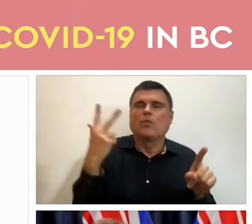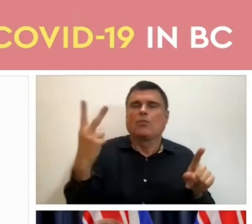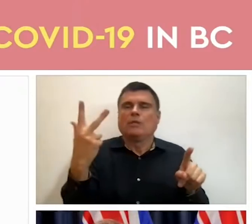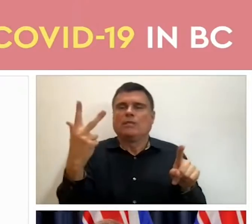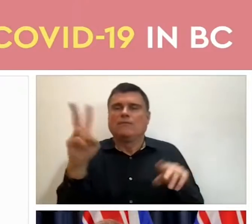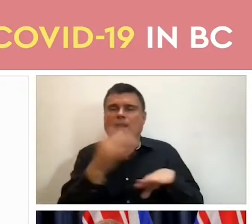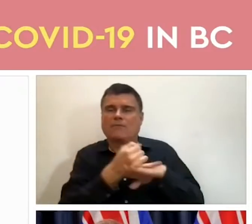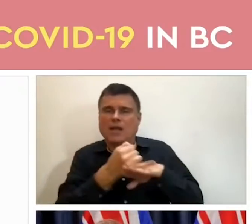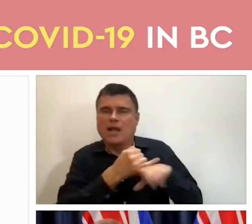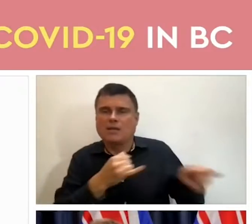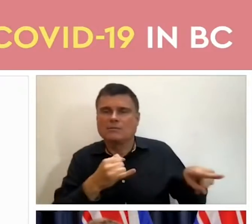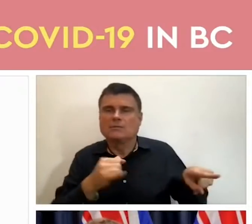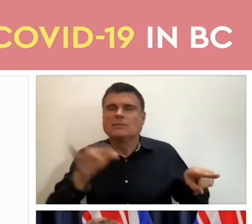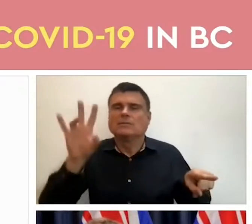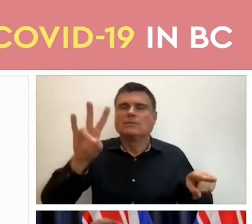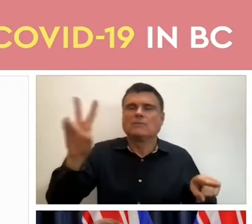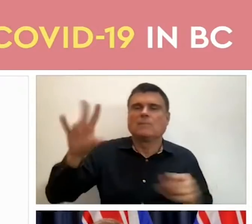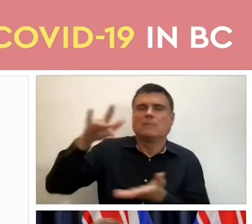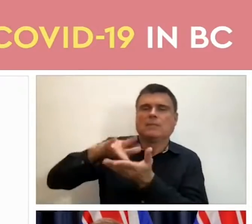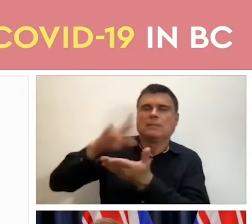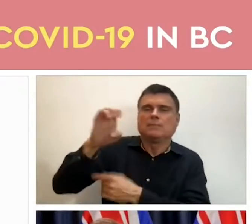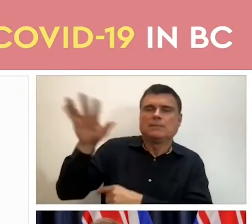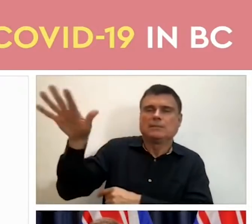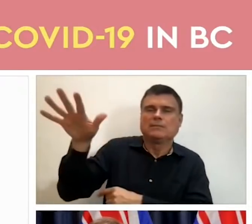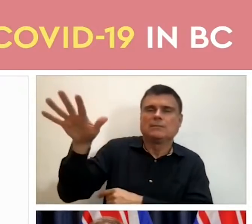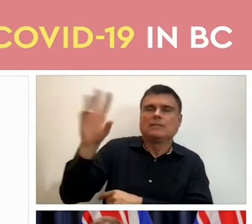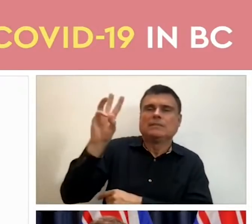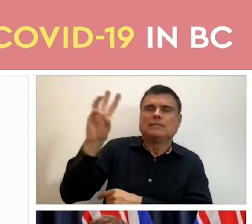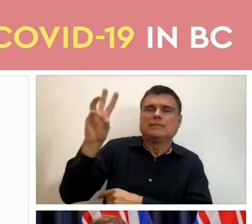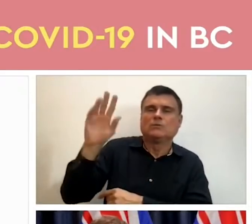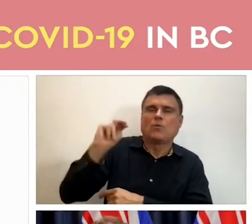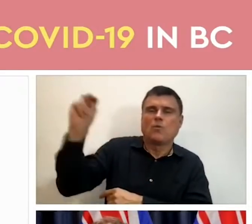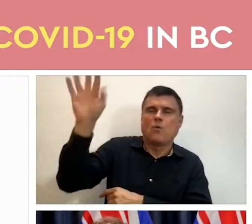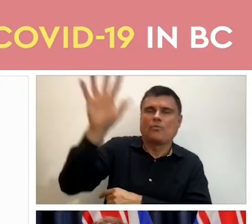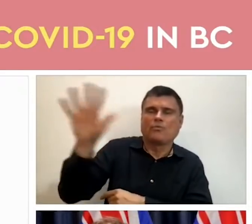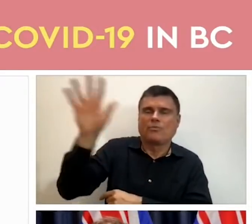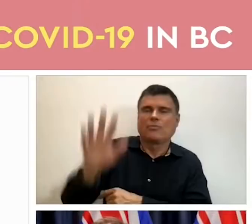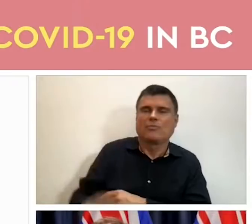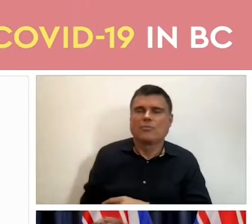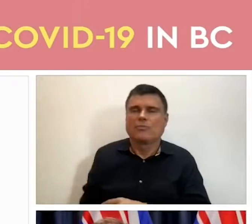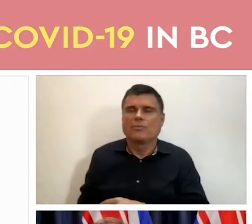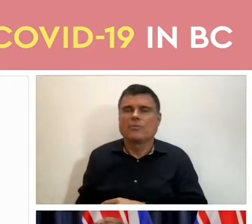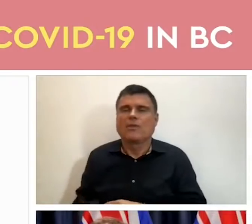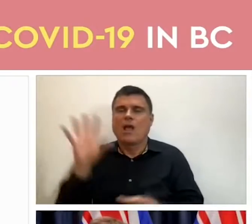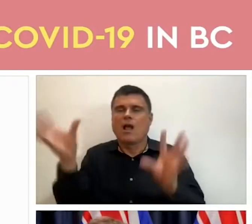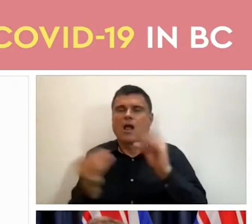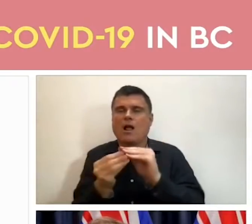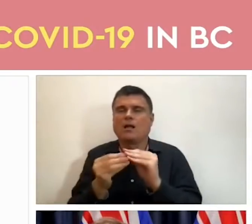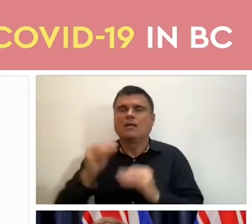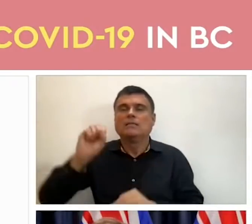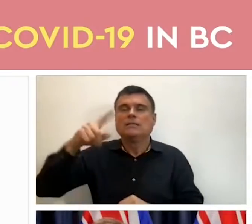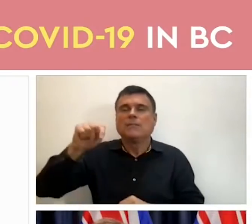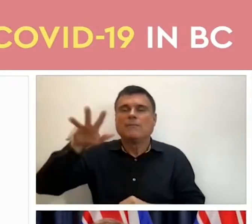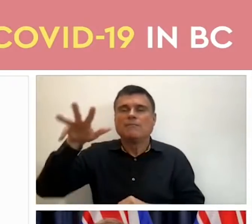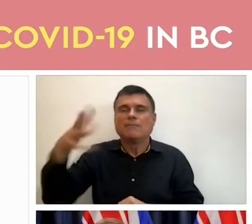Health, and 6 in Northern Health. Cumulatively, from September 5th to December 18th, there